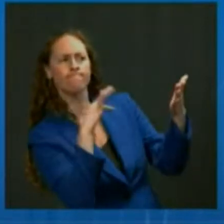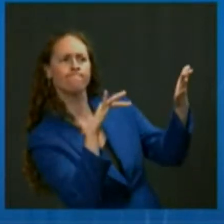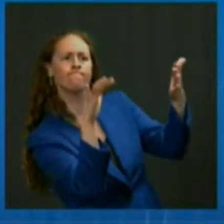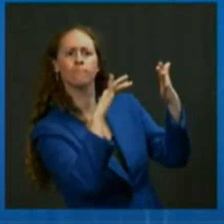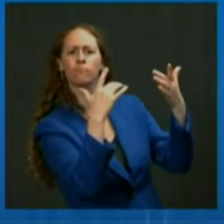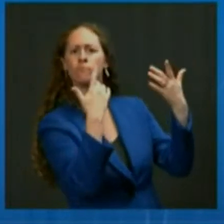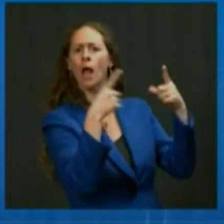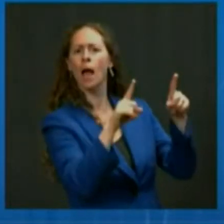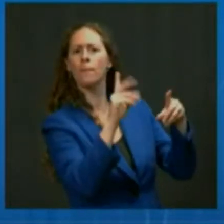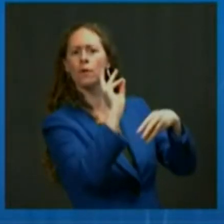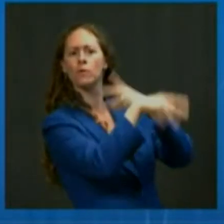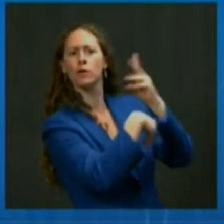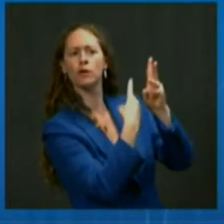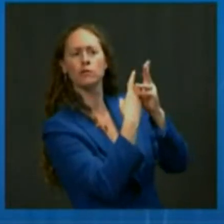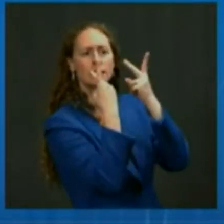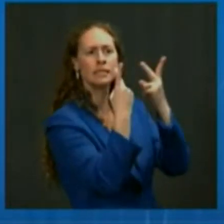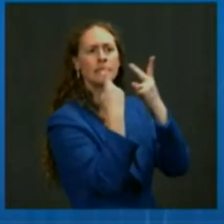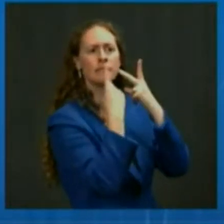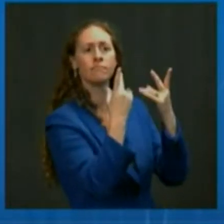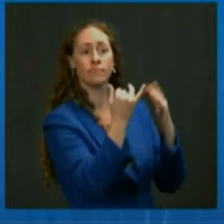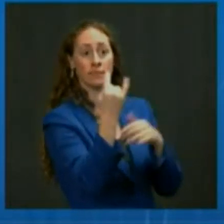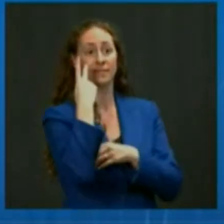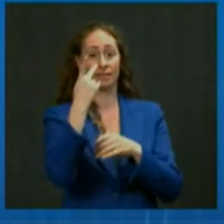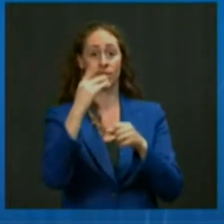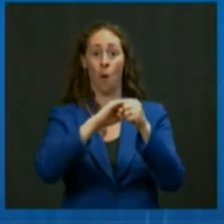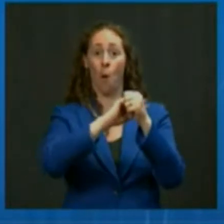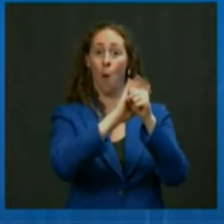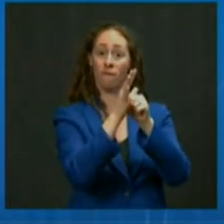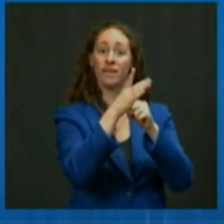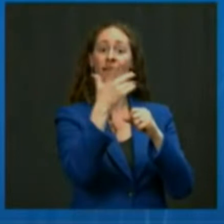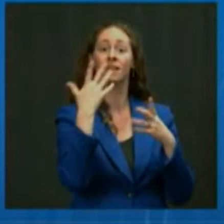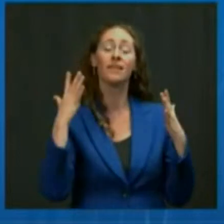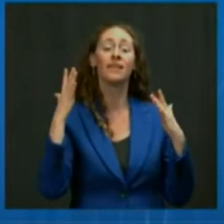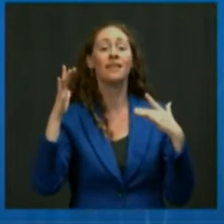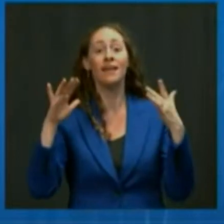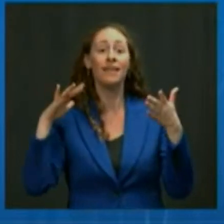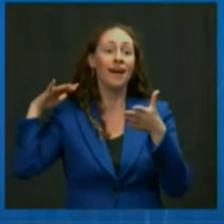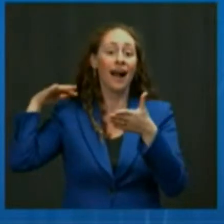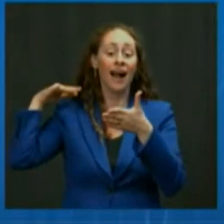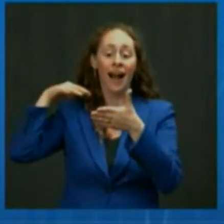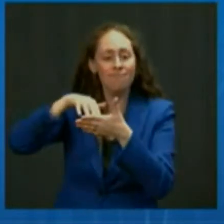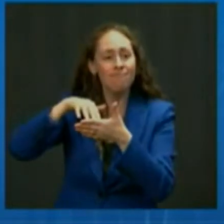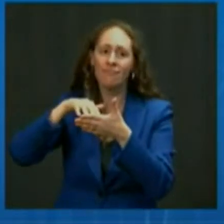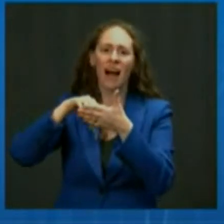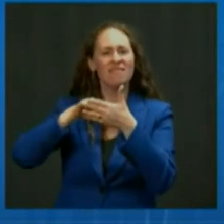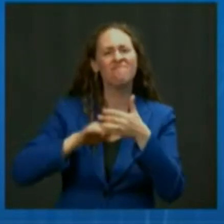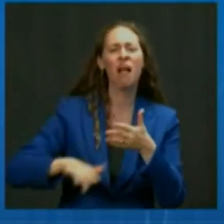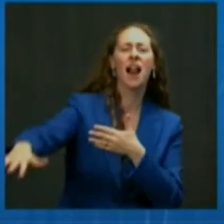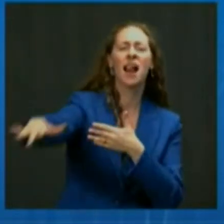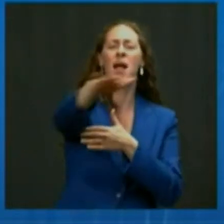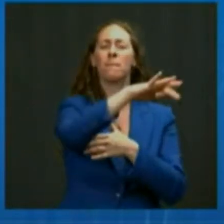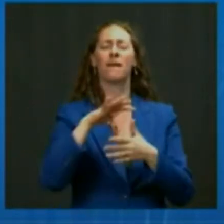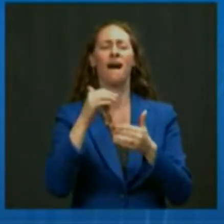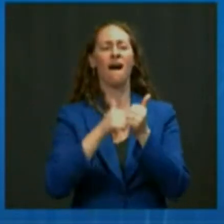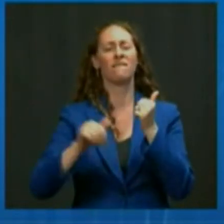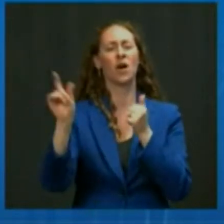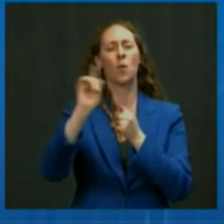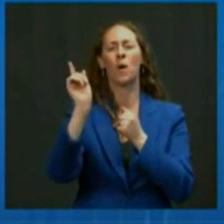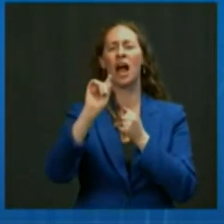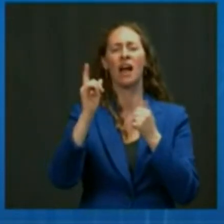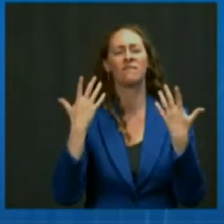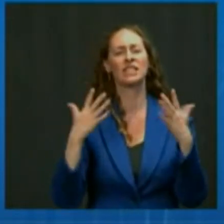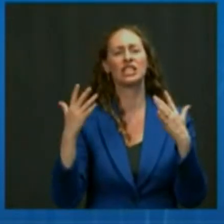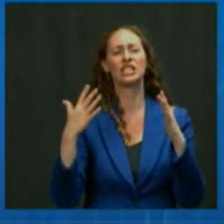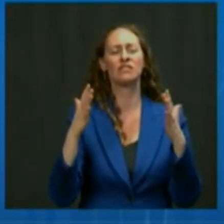no borders. We have already shipped more than 115 million vaccine doses